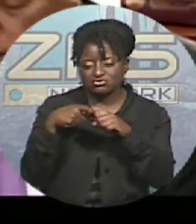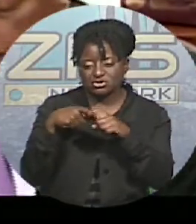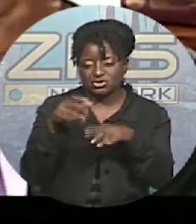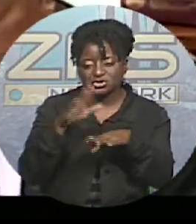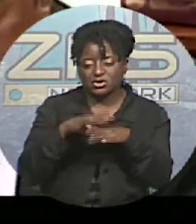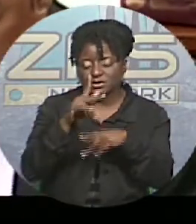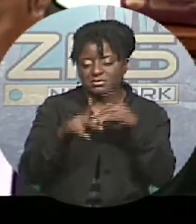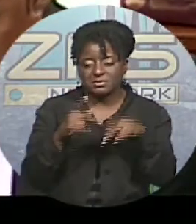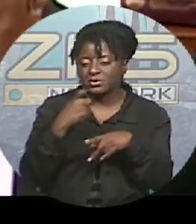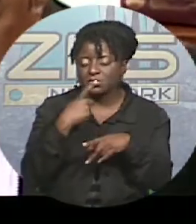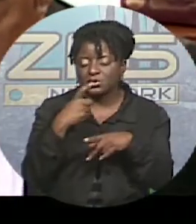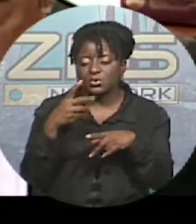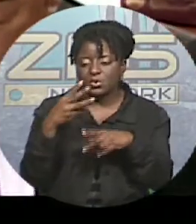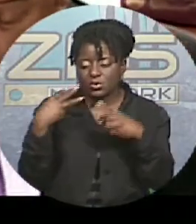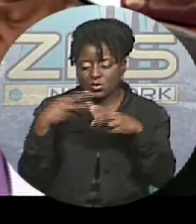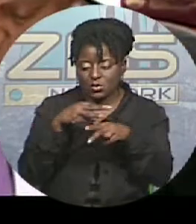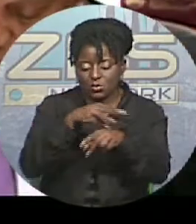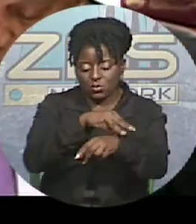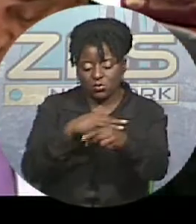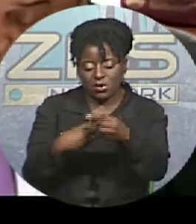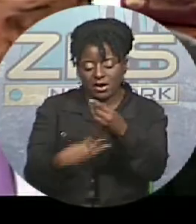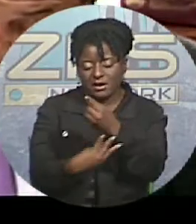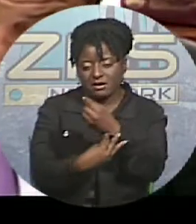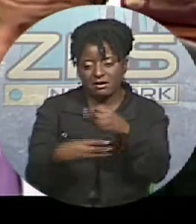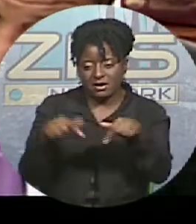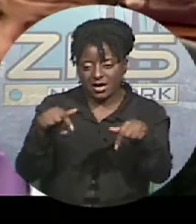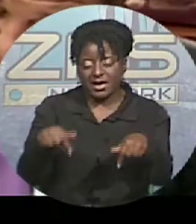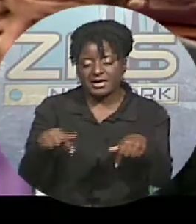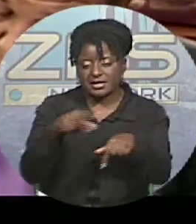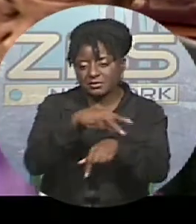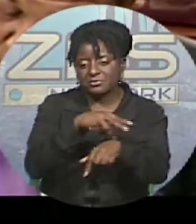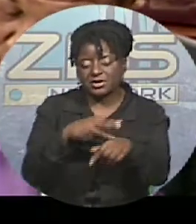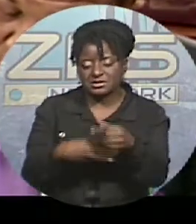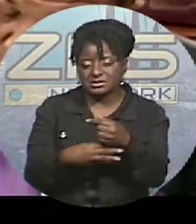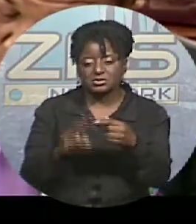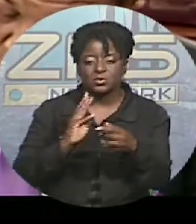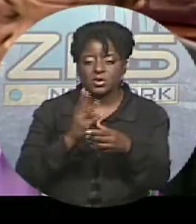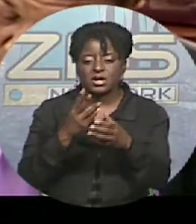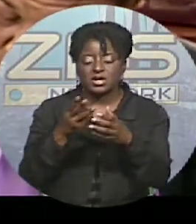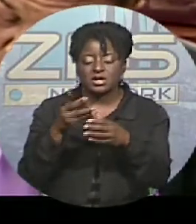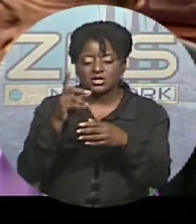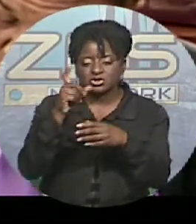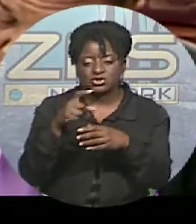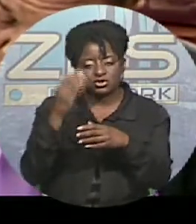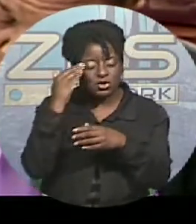we be able to know where they are at all times, but we are asking judges to consider